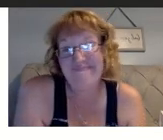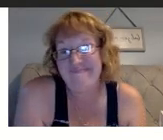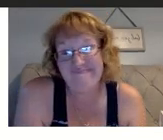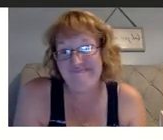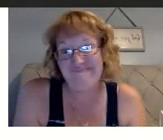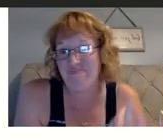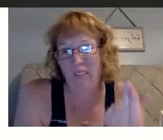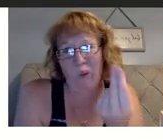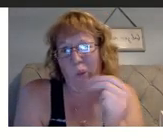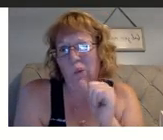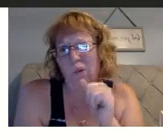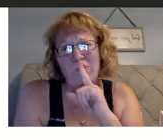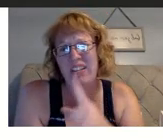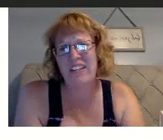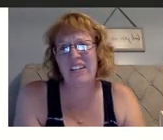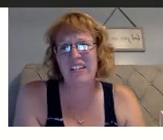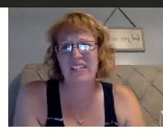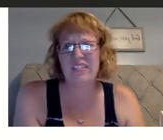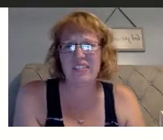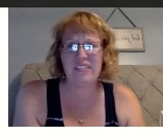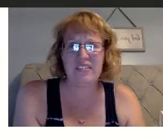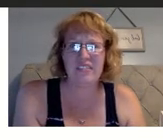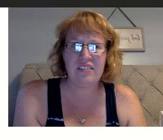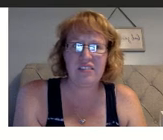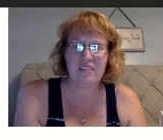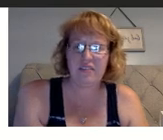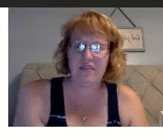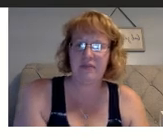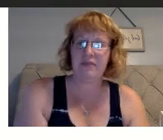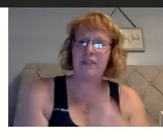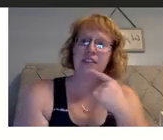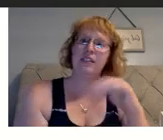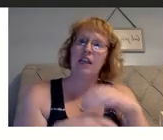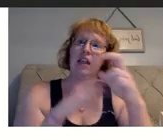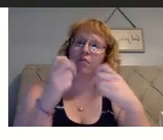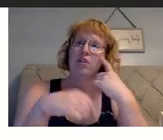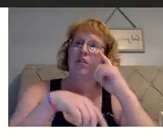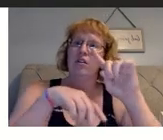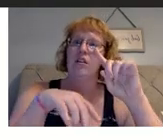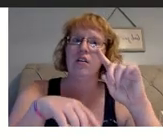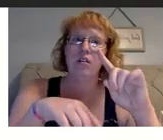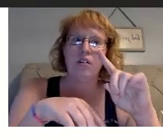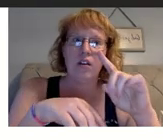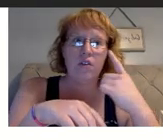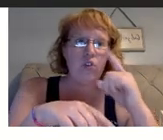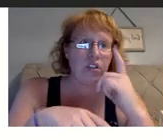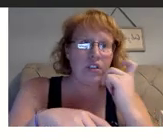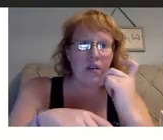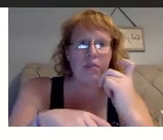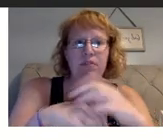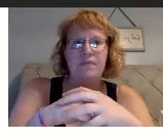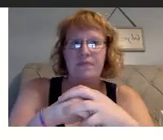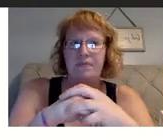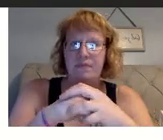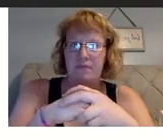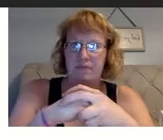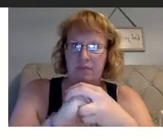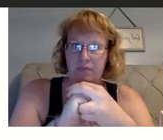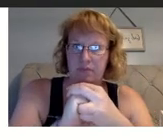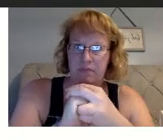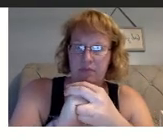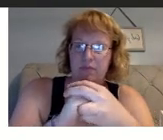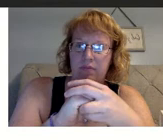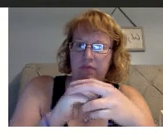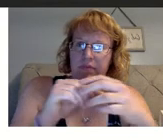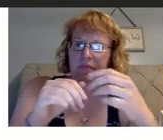No, it didn't really, did it? They didn't say if they're at the amusement park for the summer because it's summer. They didn't say if they're at the amusement